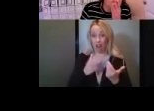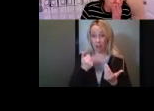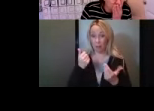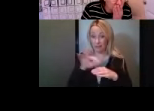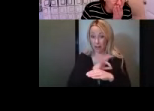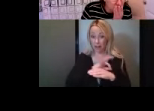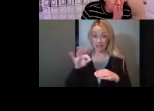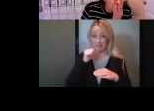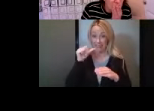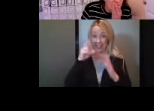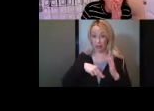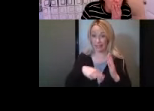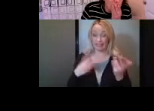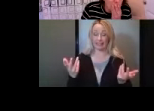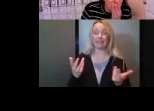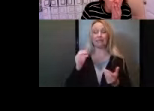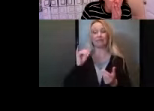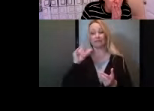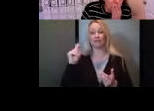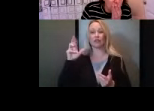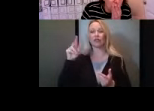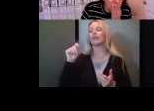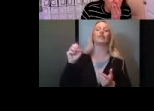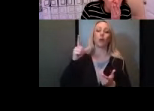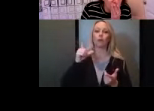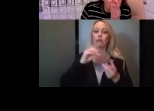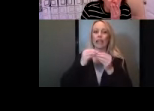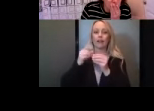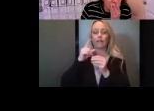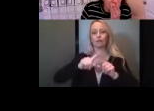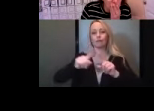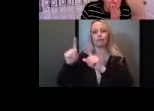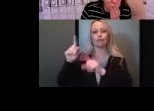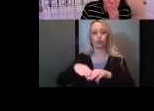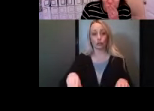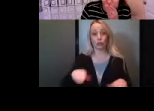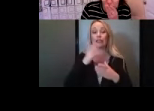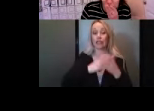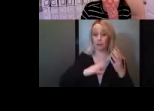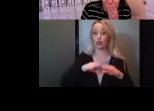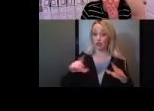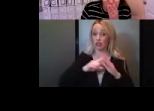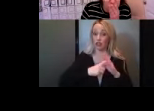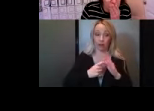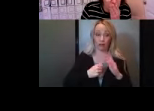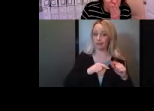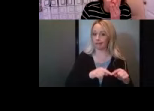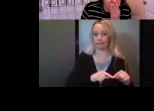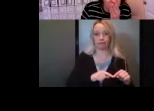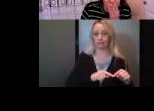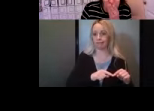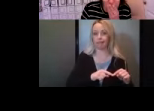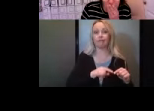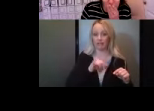illiterate. So these are data for different children. You can see this, these children start down here at the floor of the test. This child